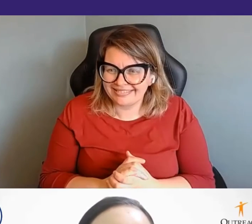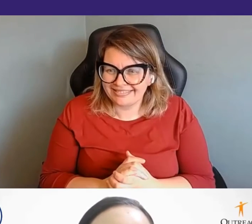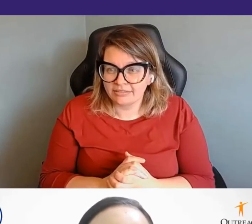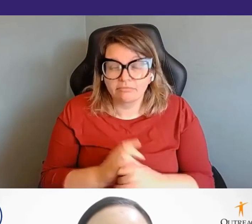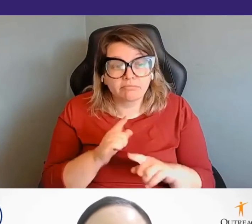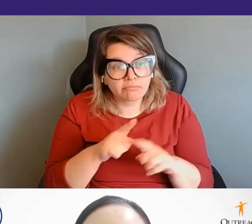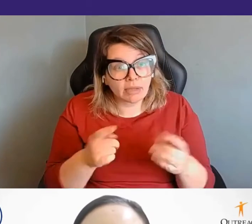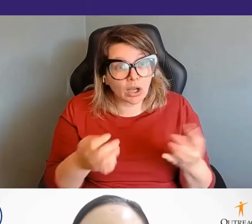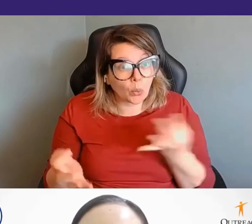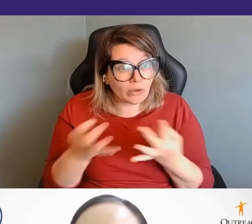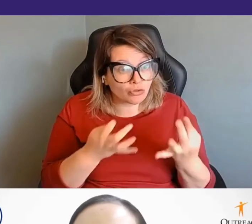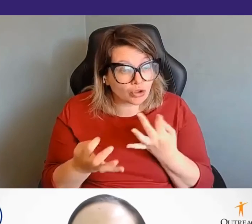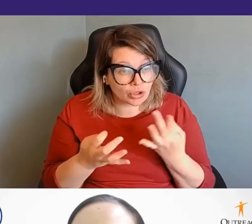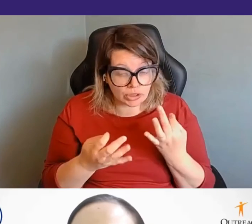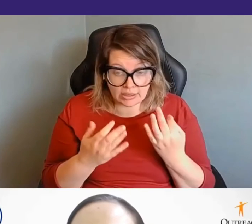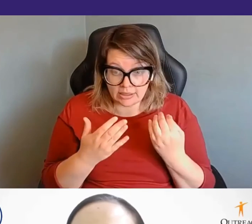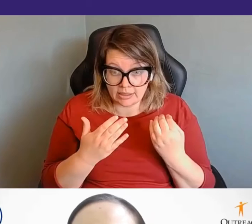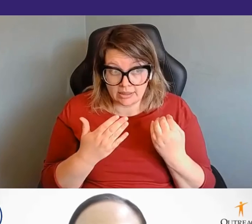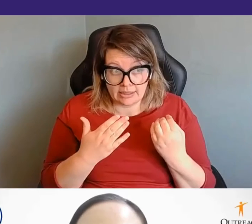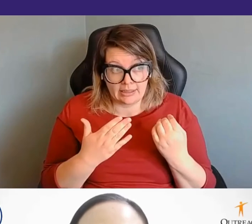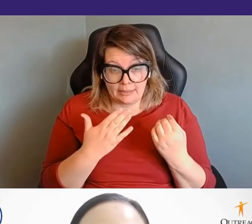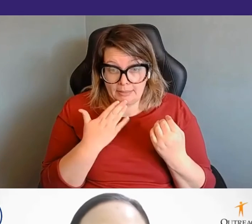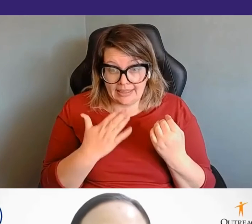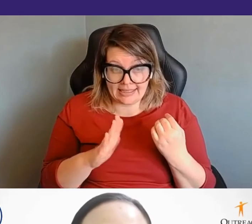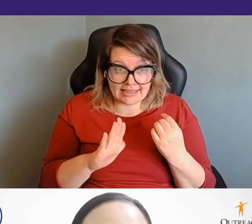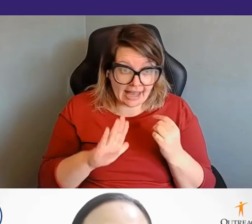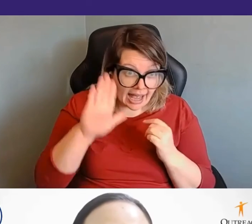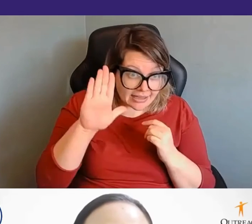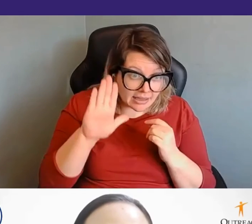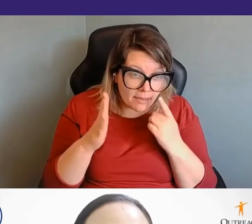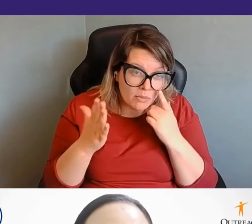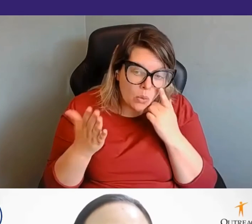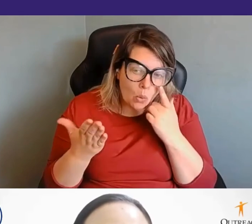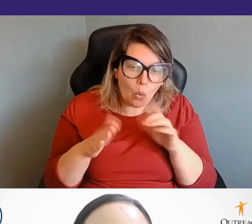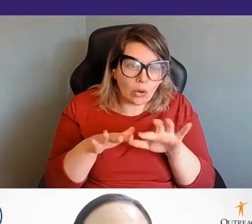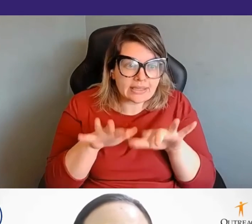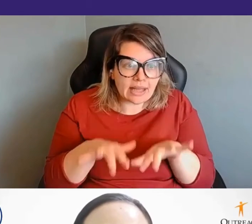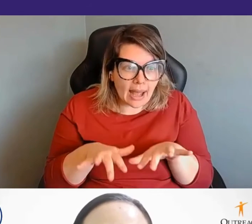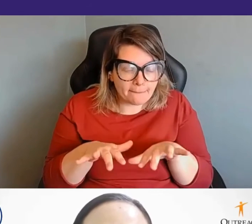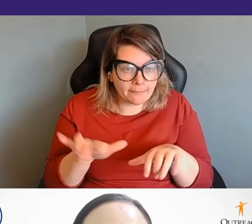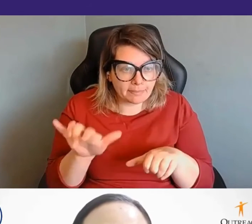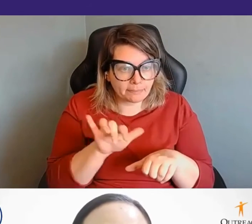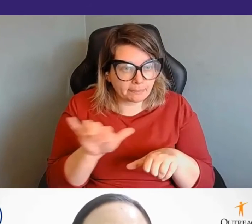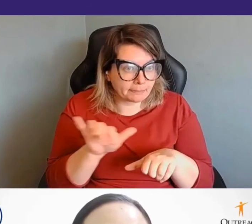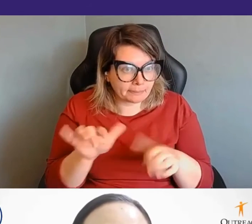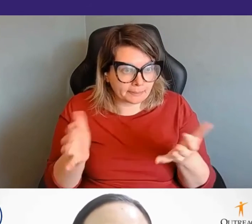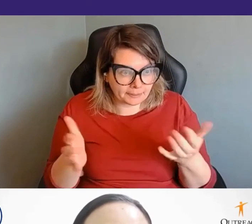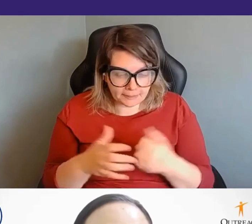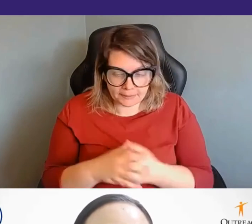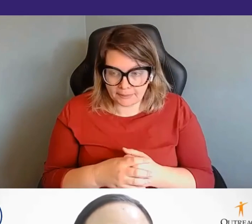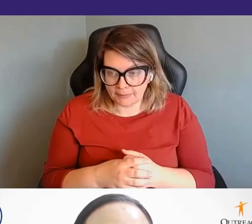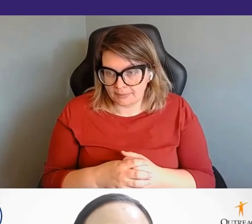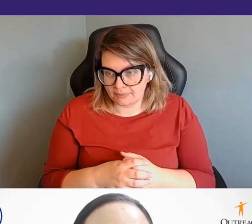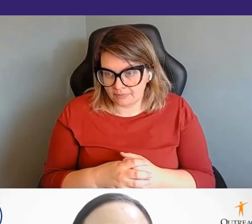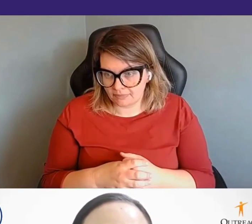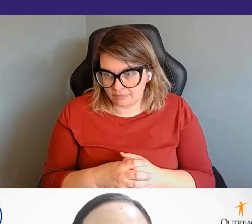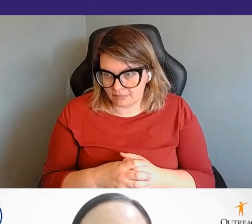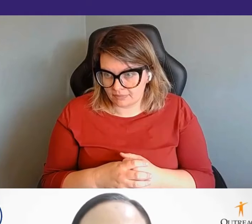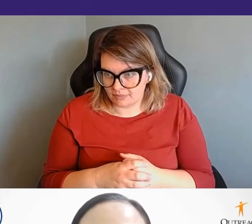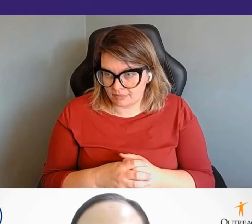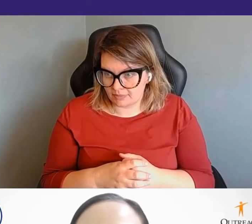has questions, please feel free to raise your hand or pop it in the chat, and I will read it